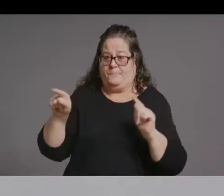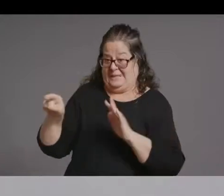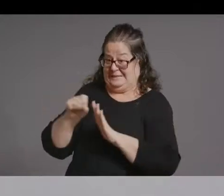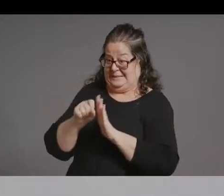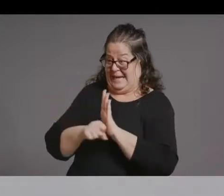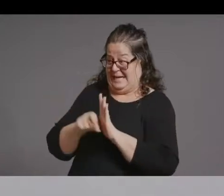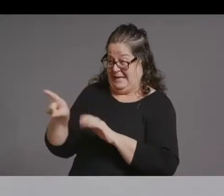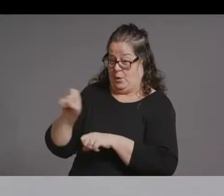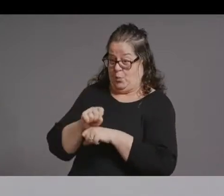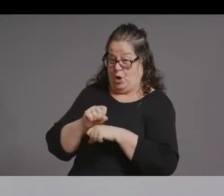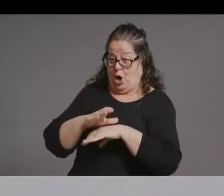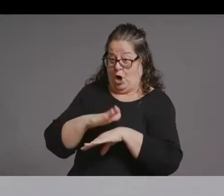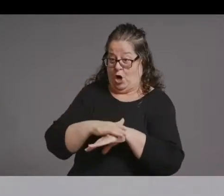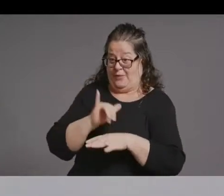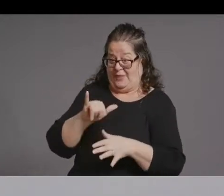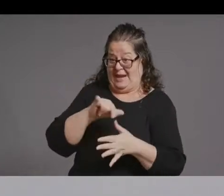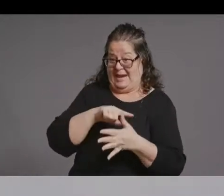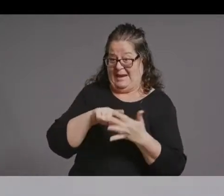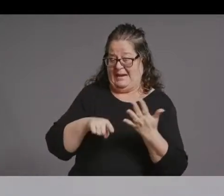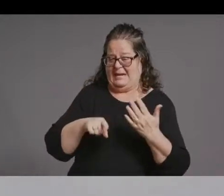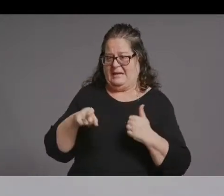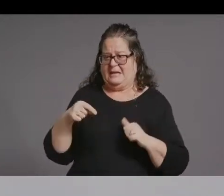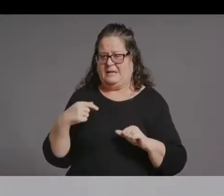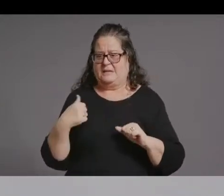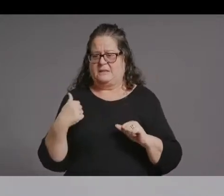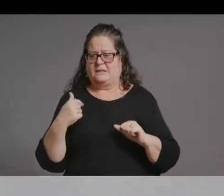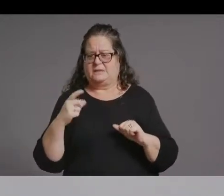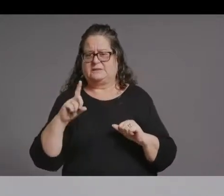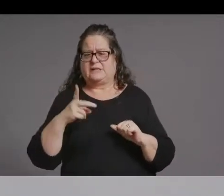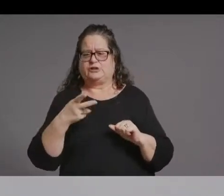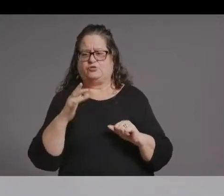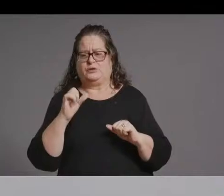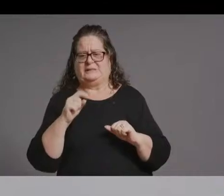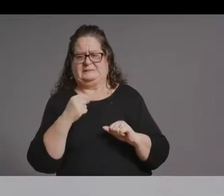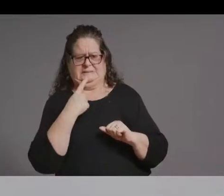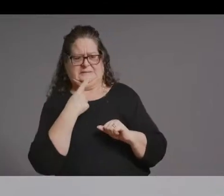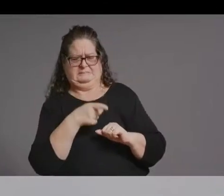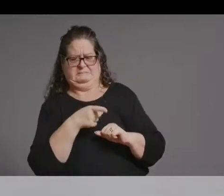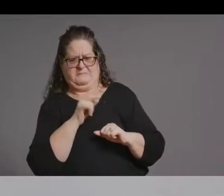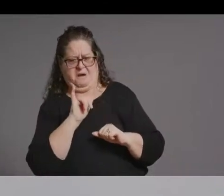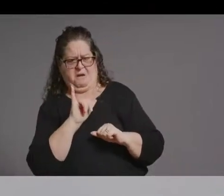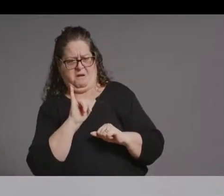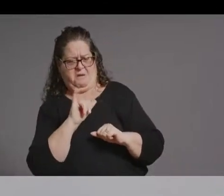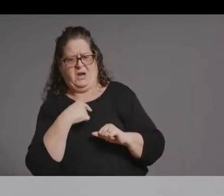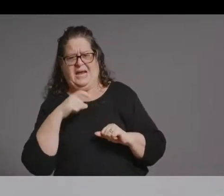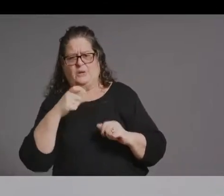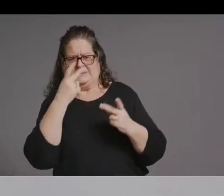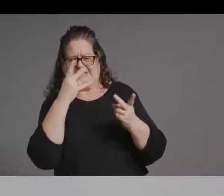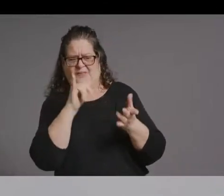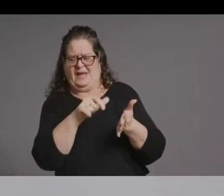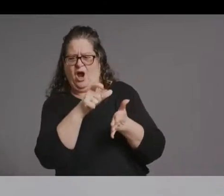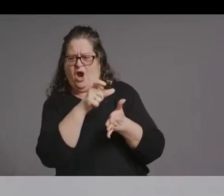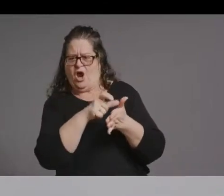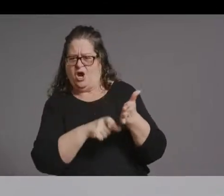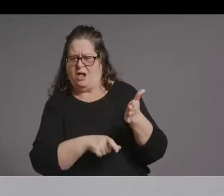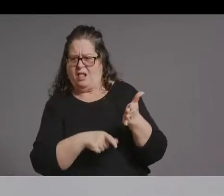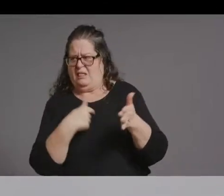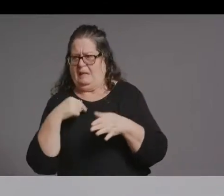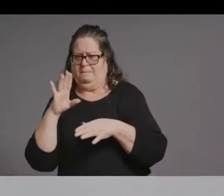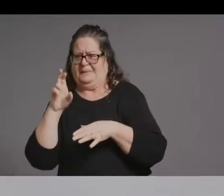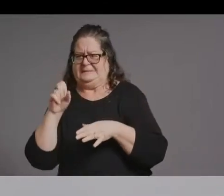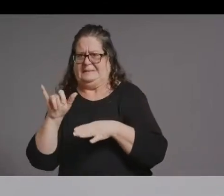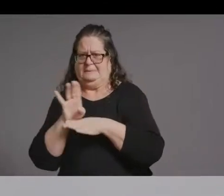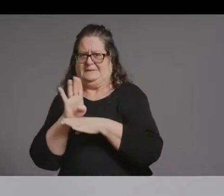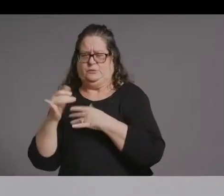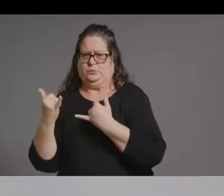see the article. I've been involved in other activities today. I do know that